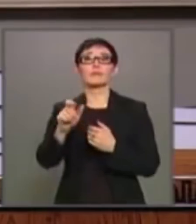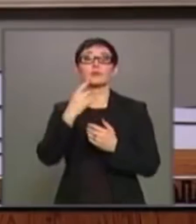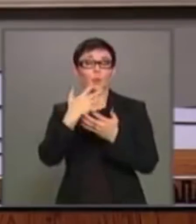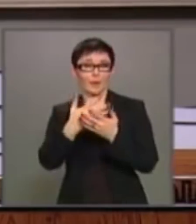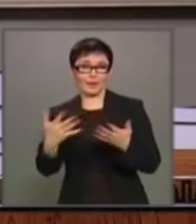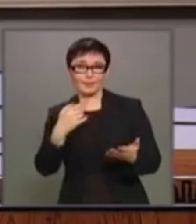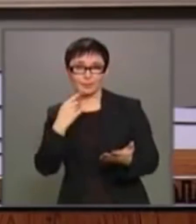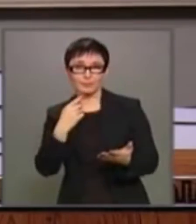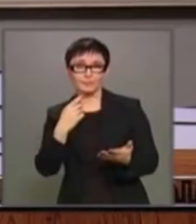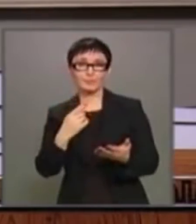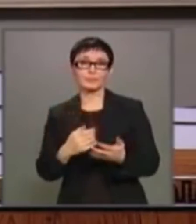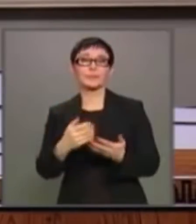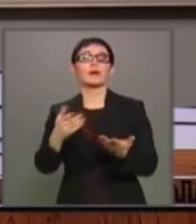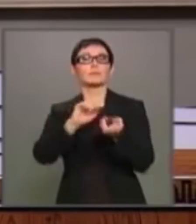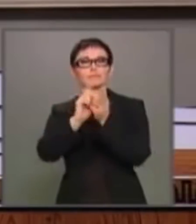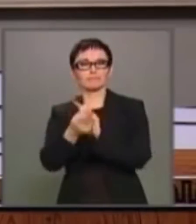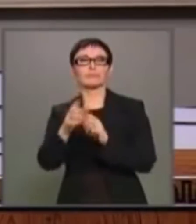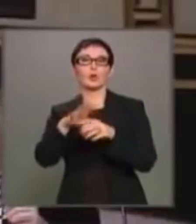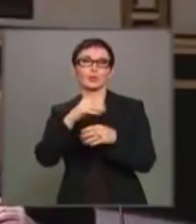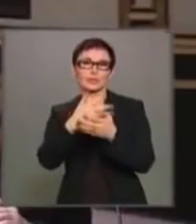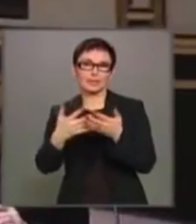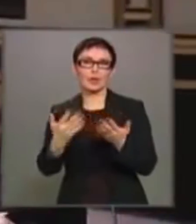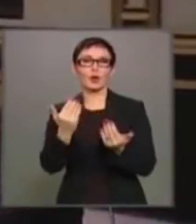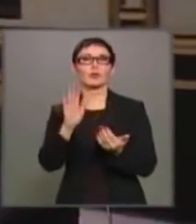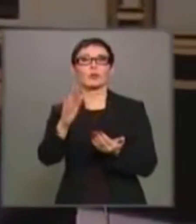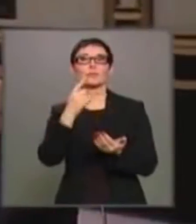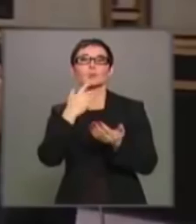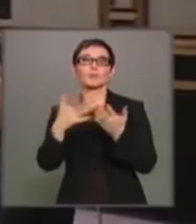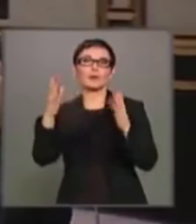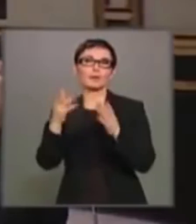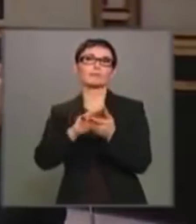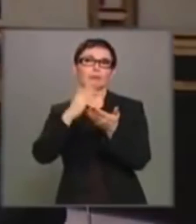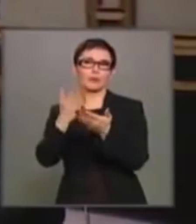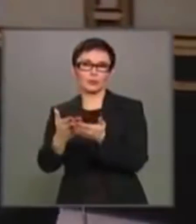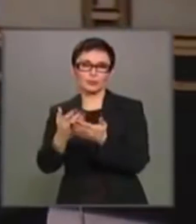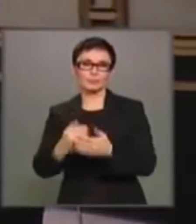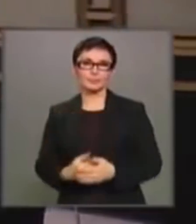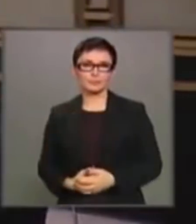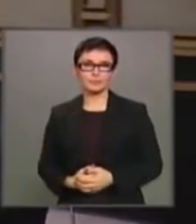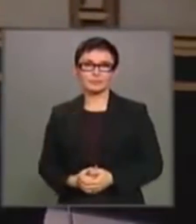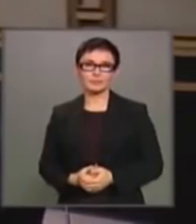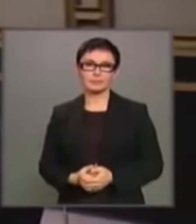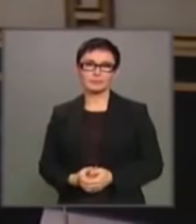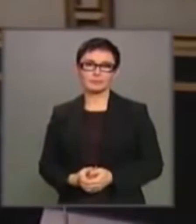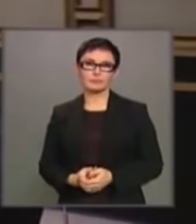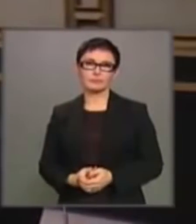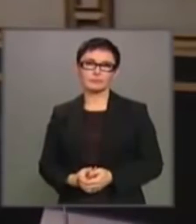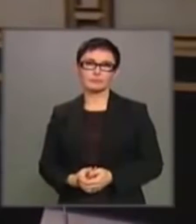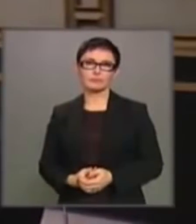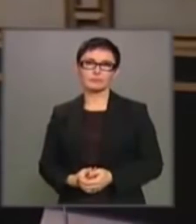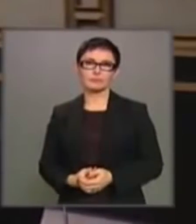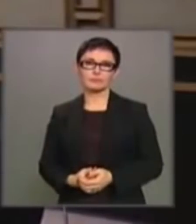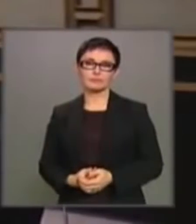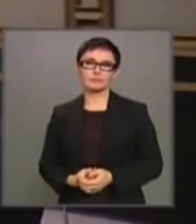what they said it would, aren't they stupid? Well, no. They're not stupid, you're stupid. Because you honestly